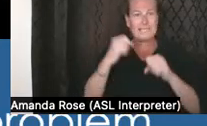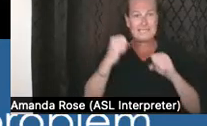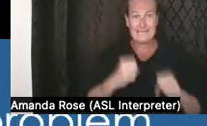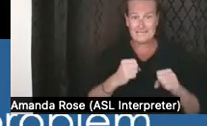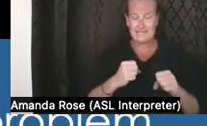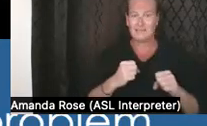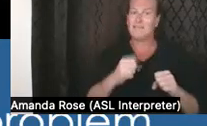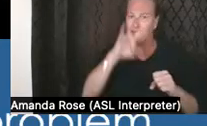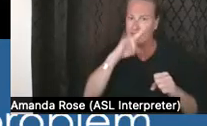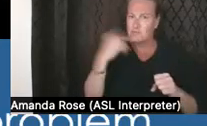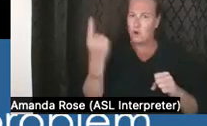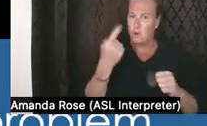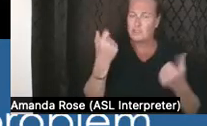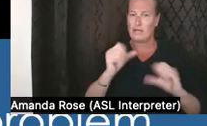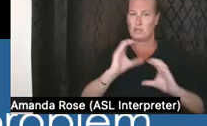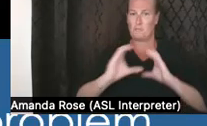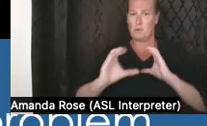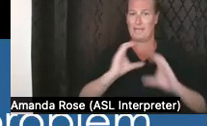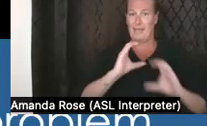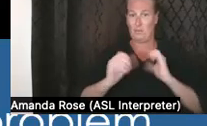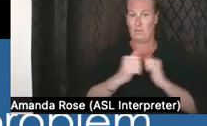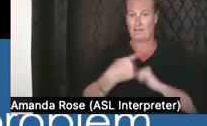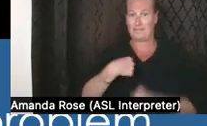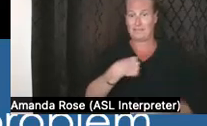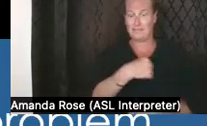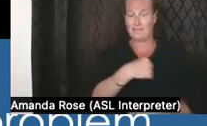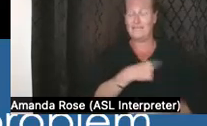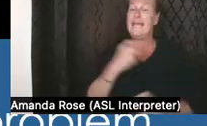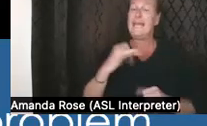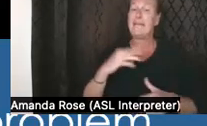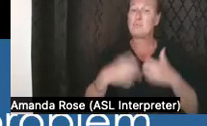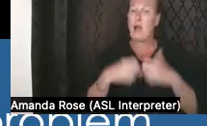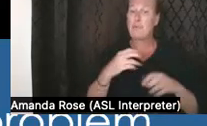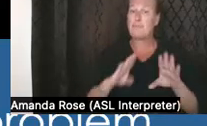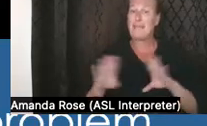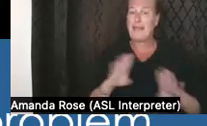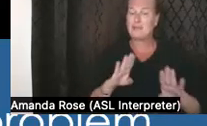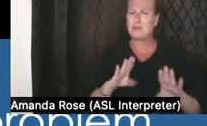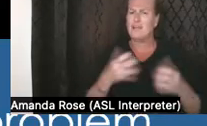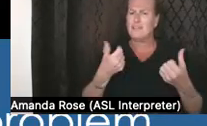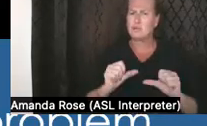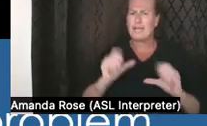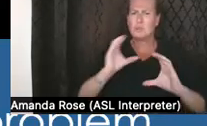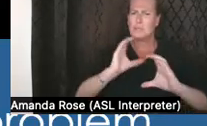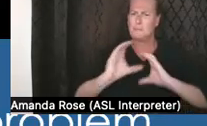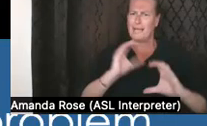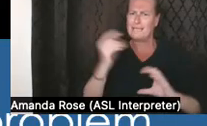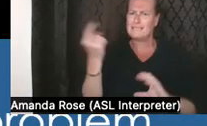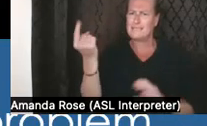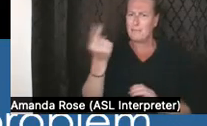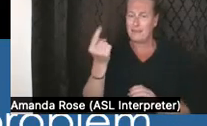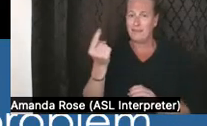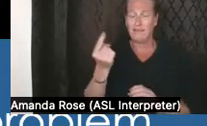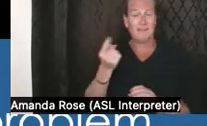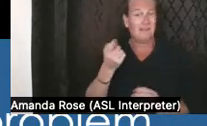us. If your child is exhibiting problem behavior, they're trying to communicate something and do not have the skills to